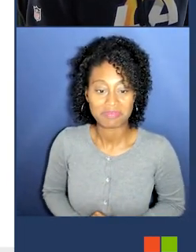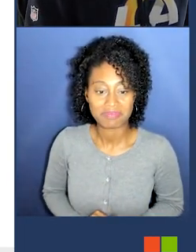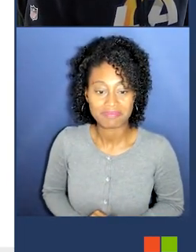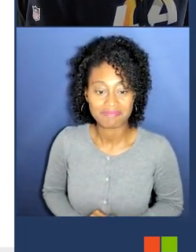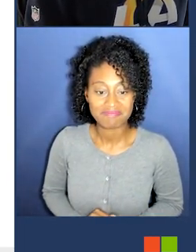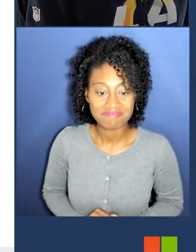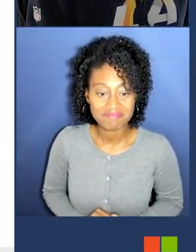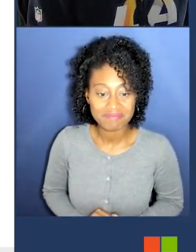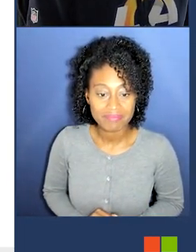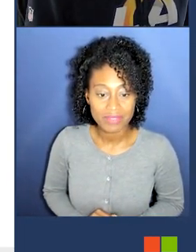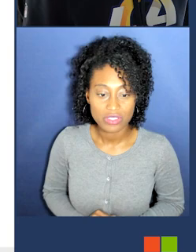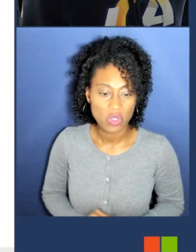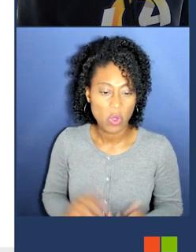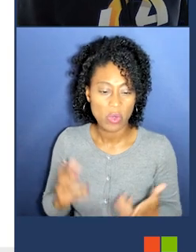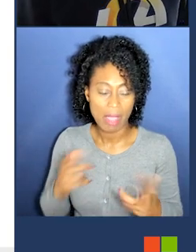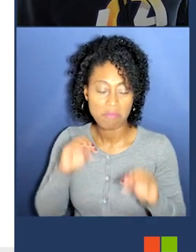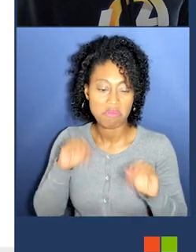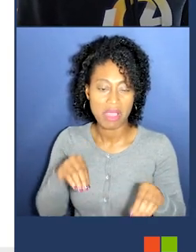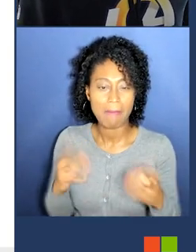match finish.